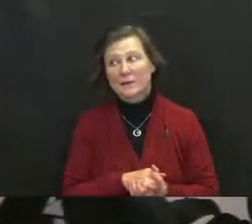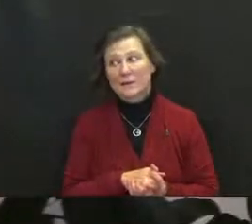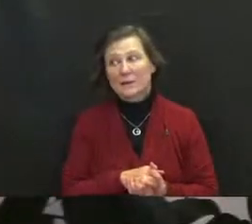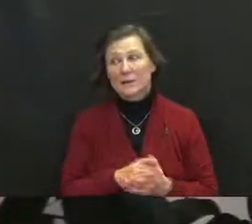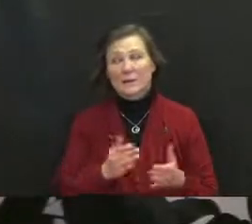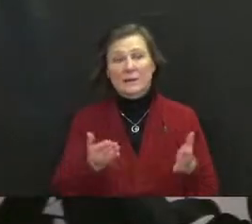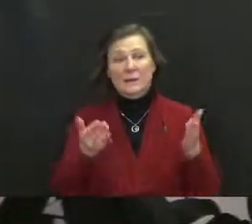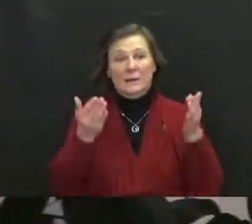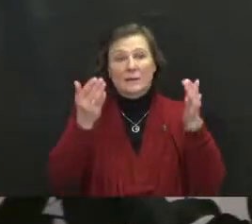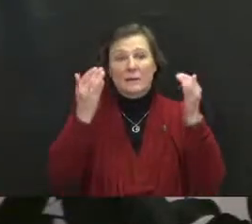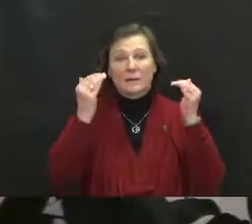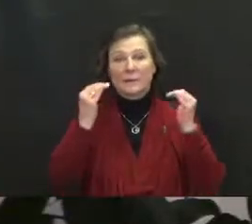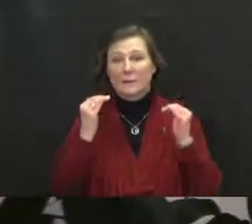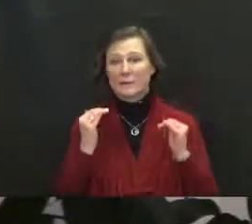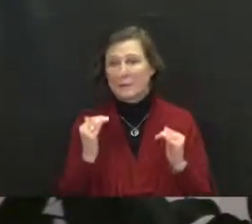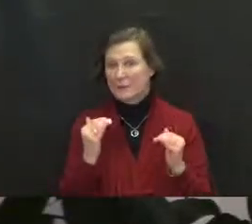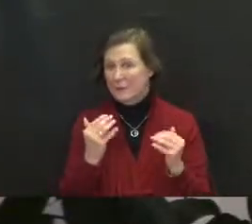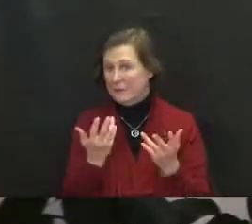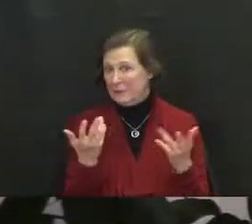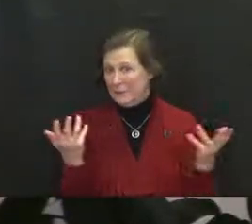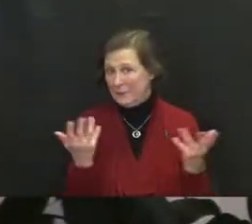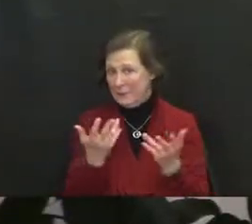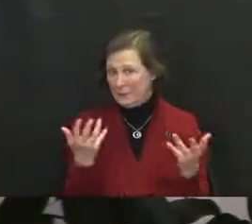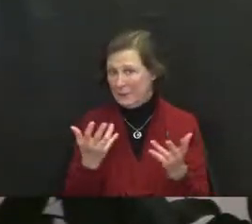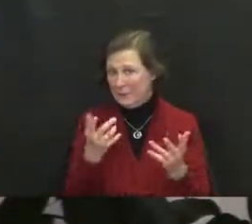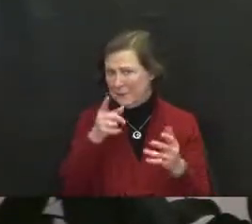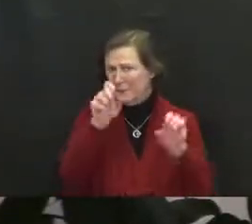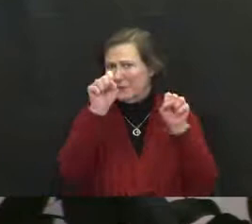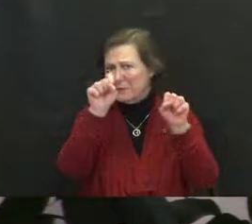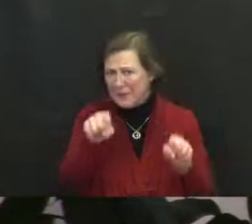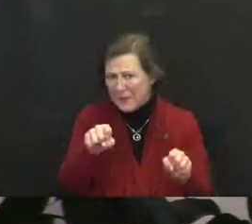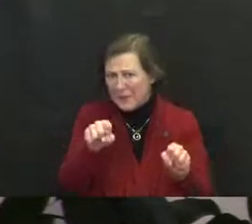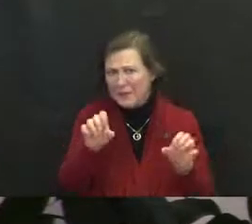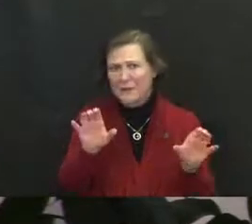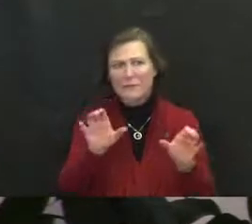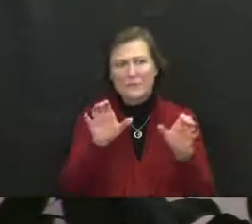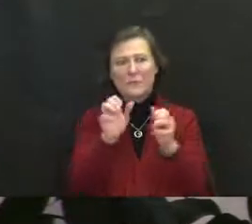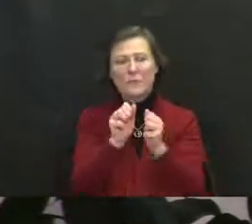So, what can you do with your anger? What can you do?